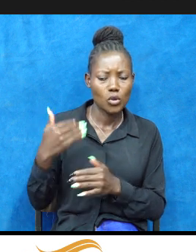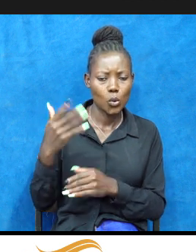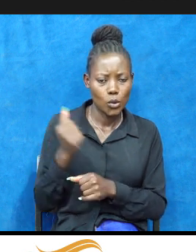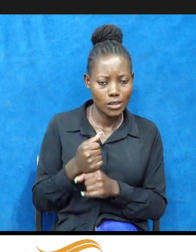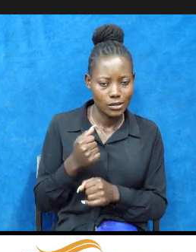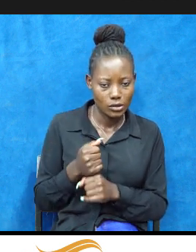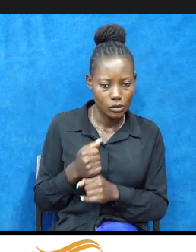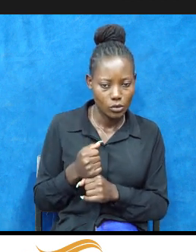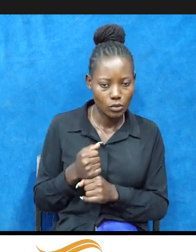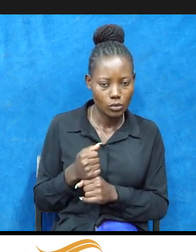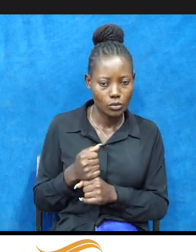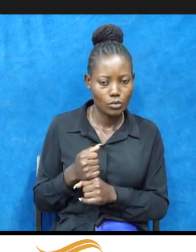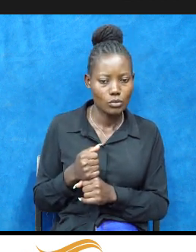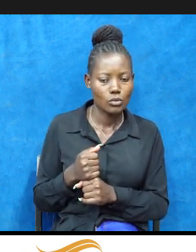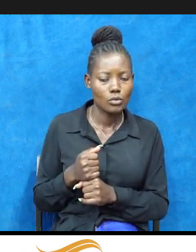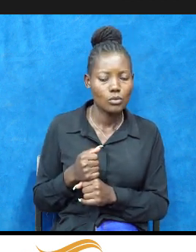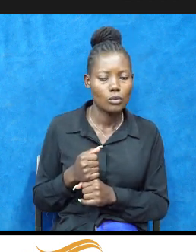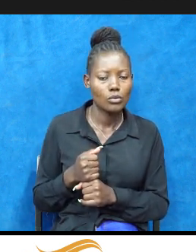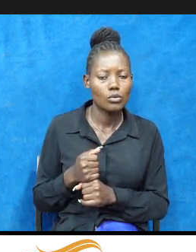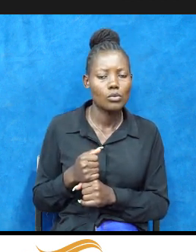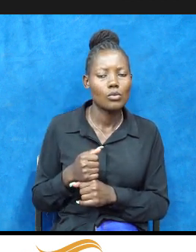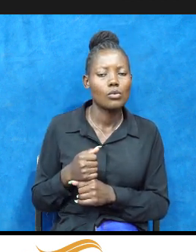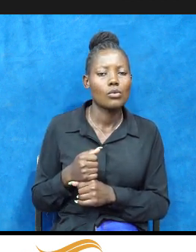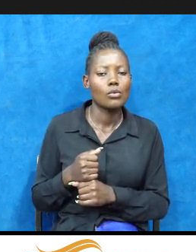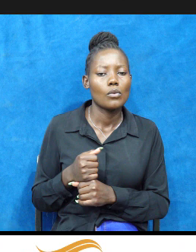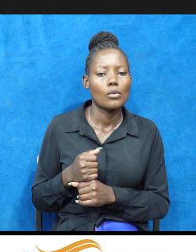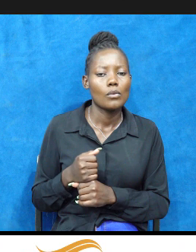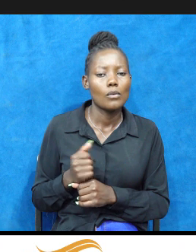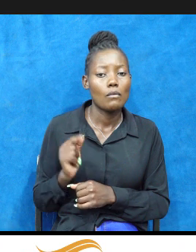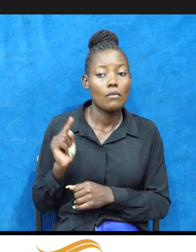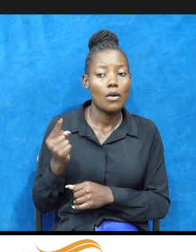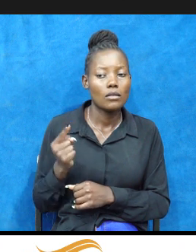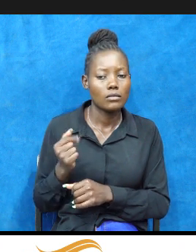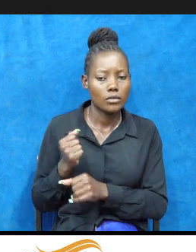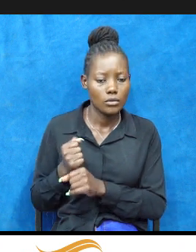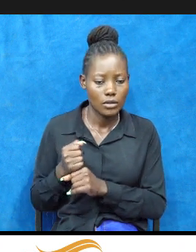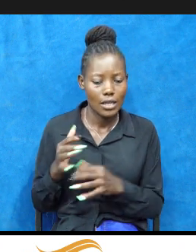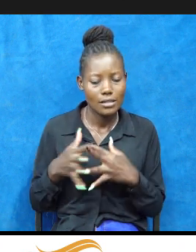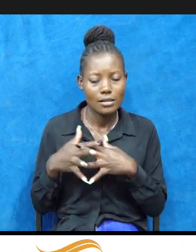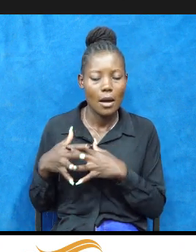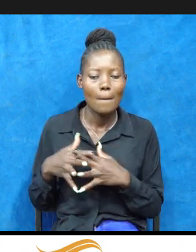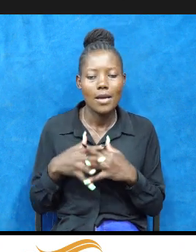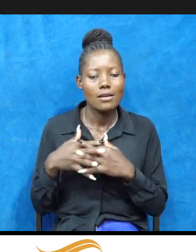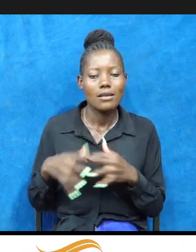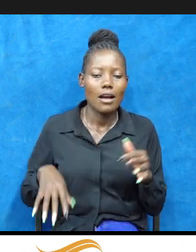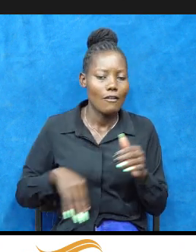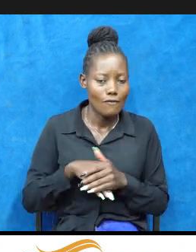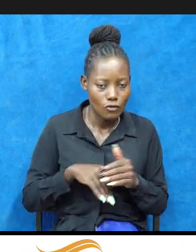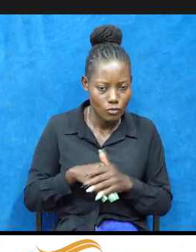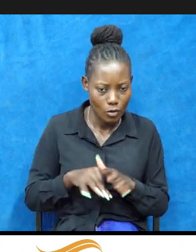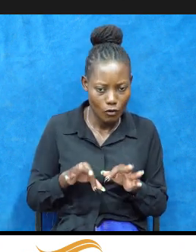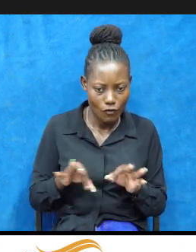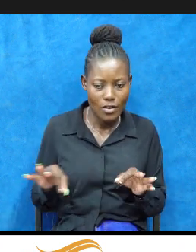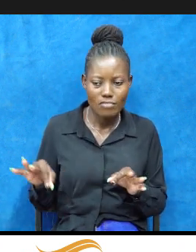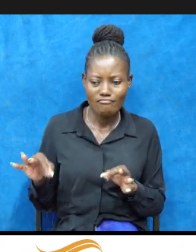And this is done for time. What we did, now, this was the first done on an American football field.